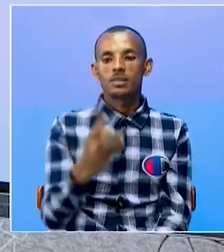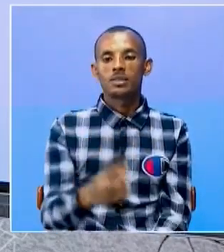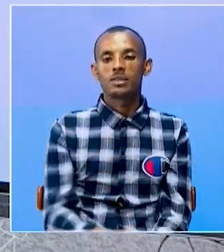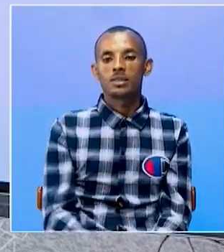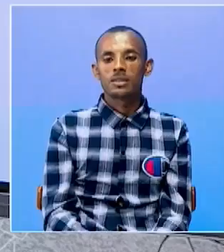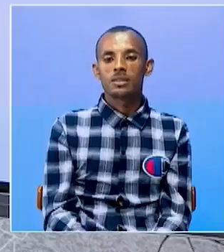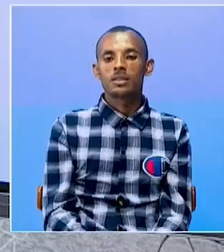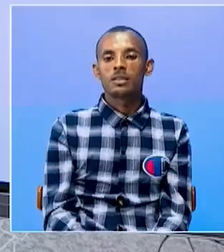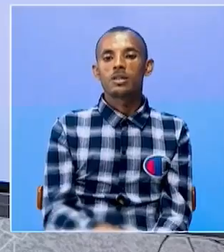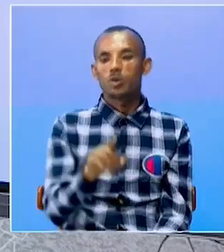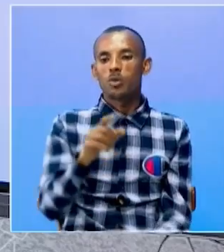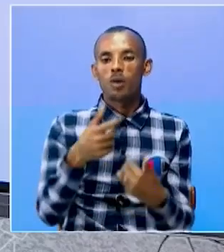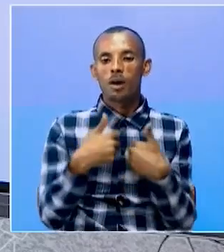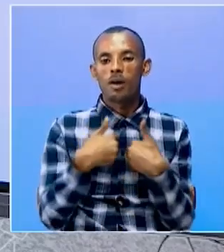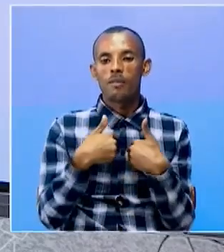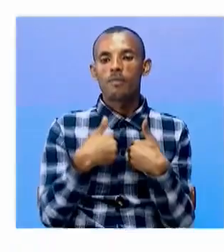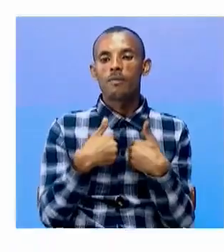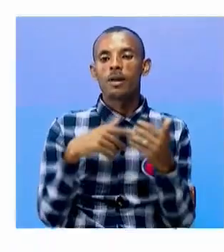In this case, you have